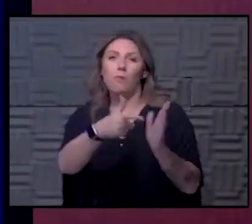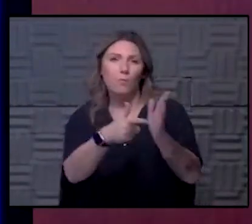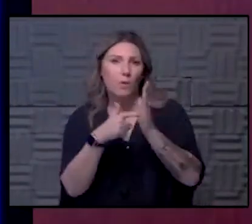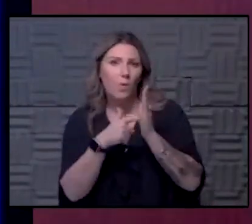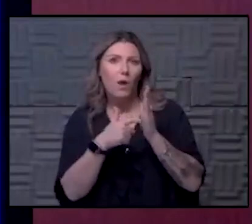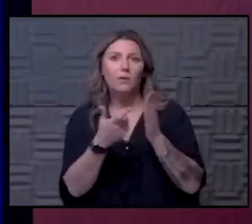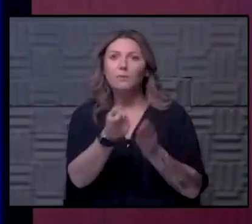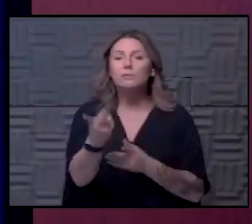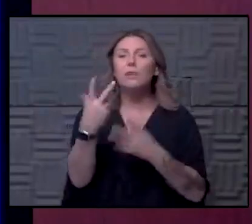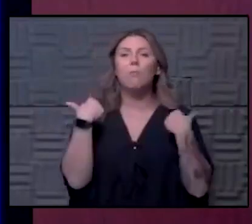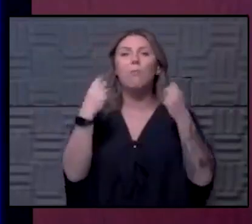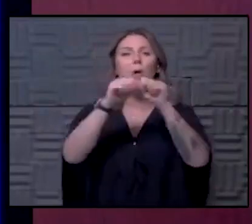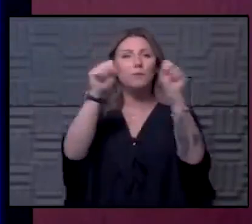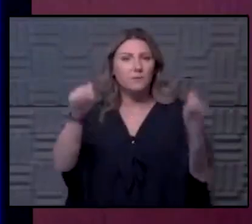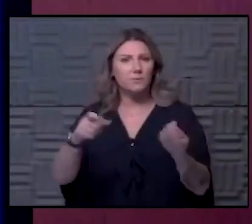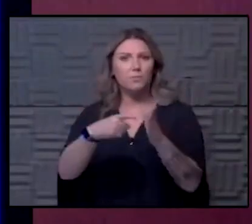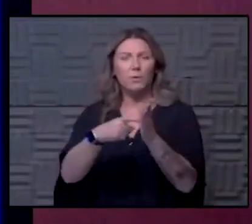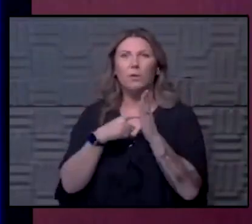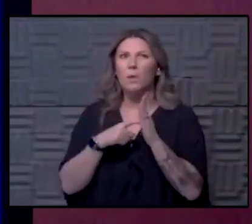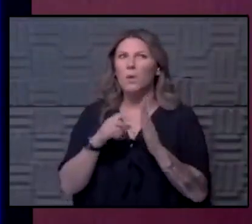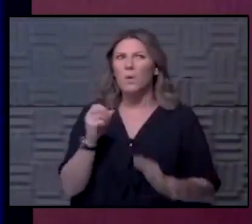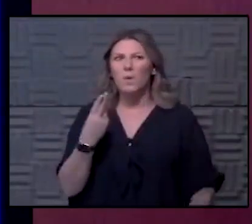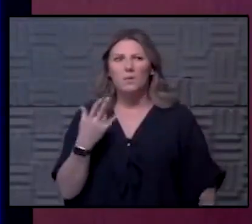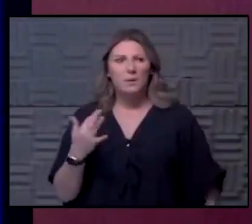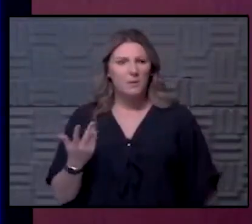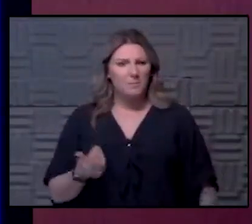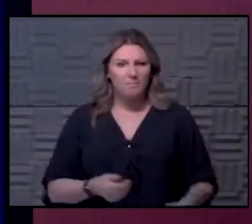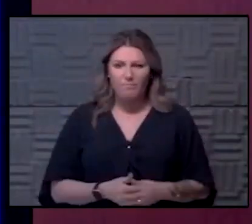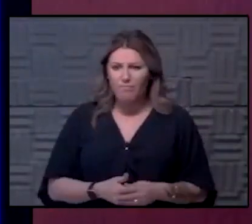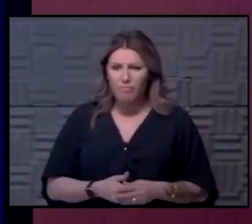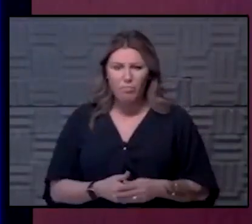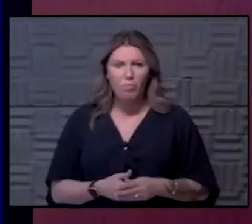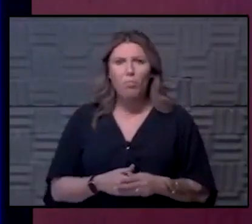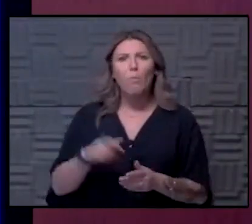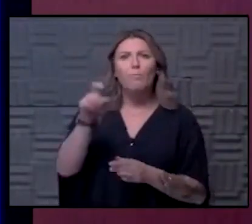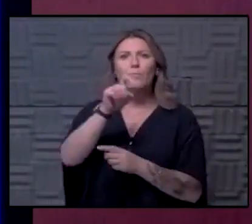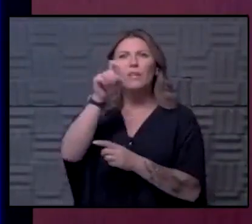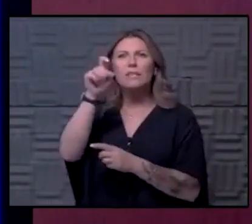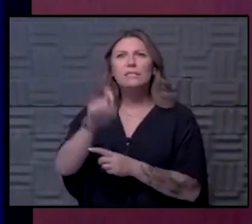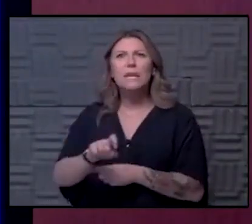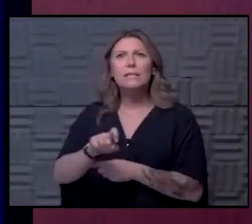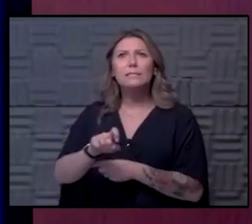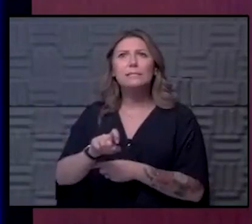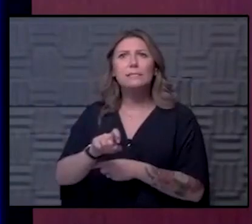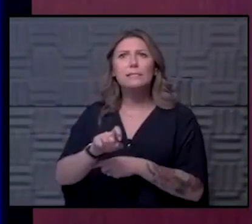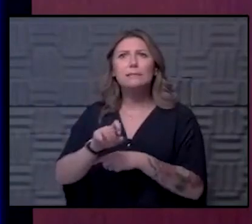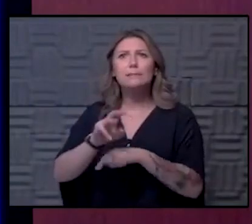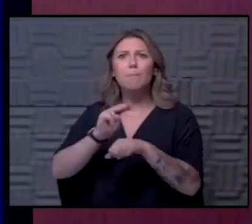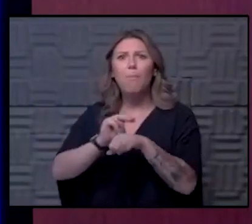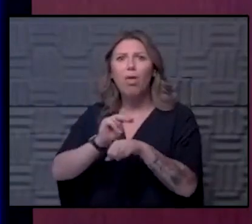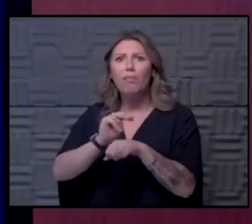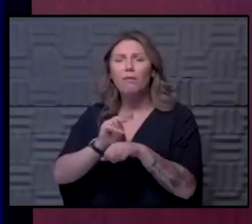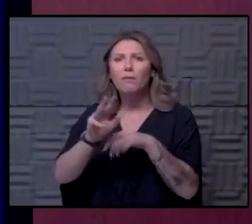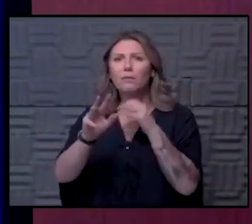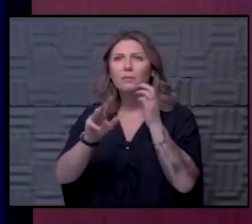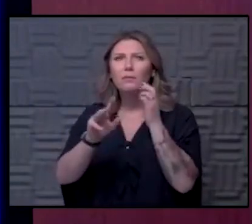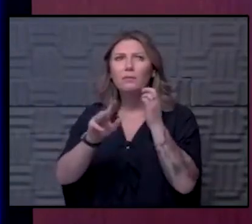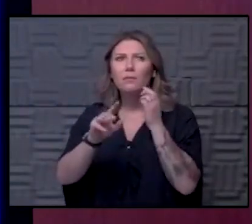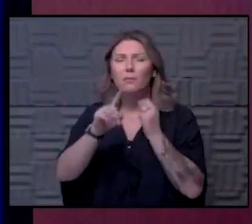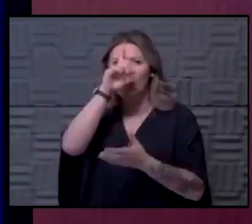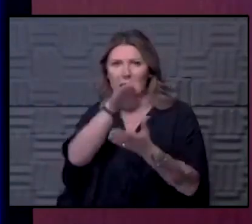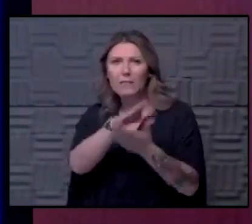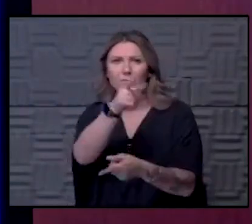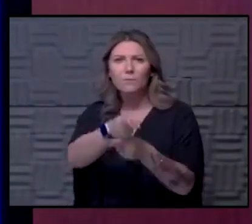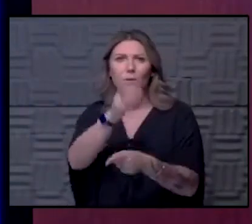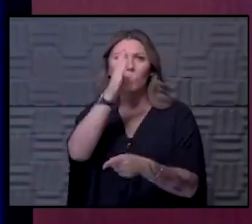are. Oh gosh, I think it is Texas Methodist. Don't quote me on that. But I believe that's right.